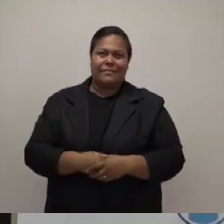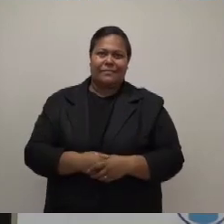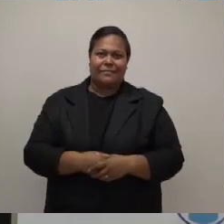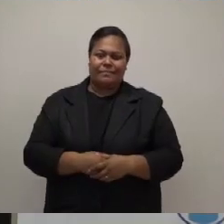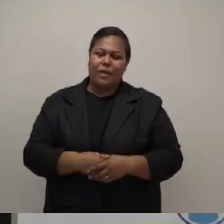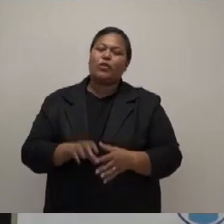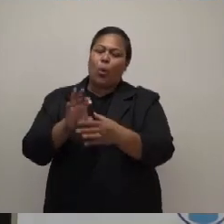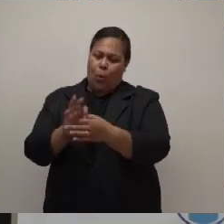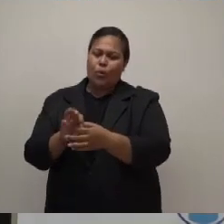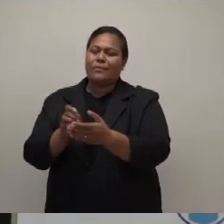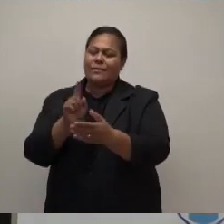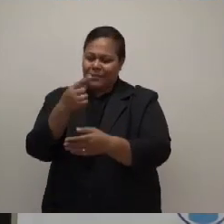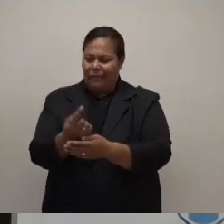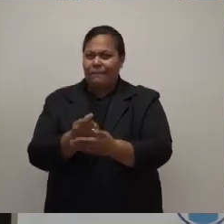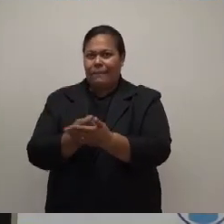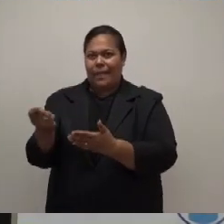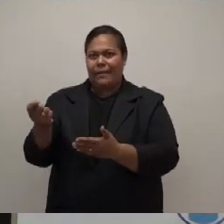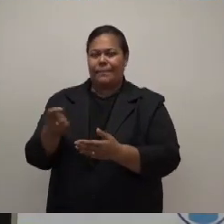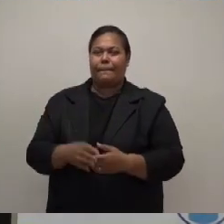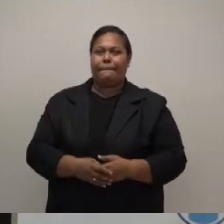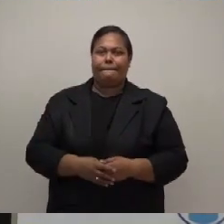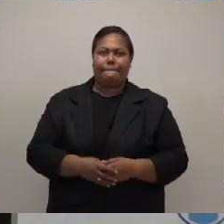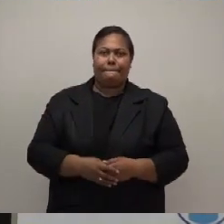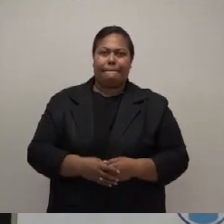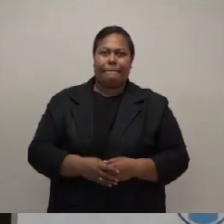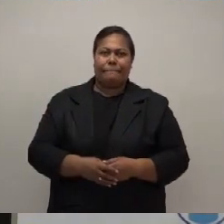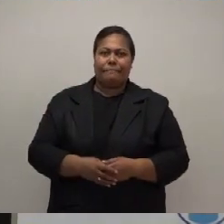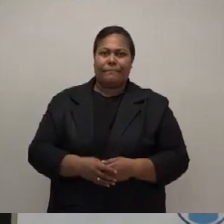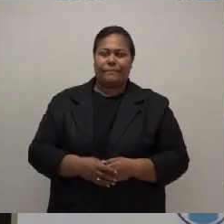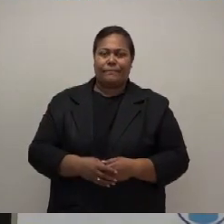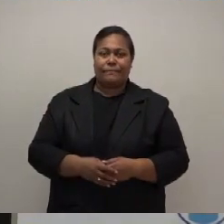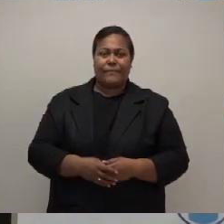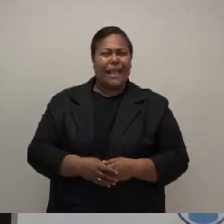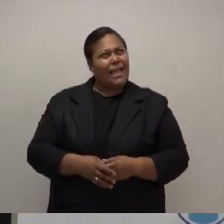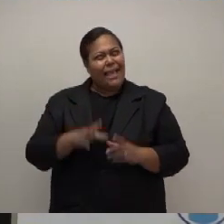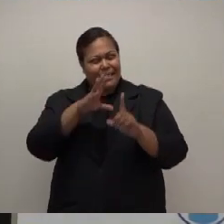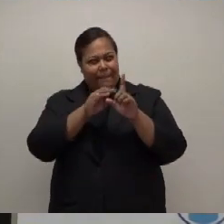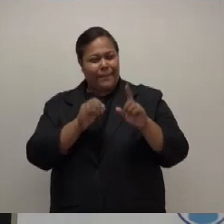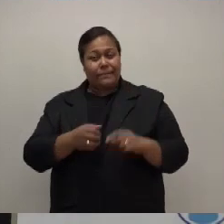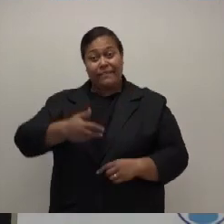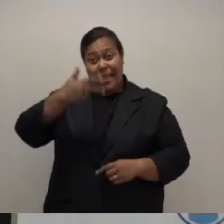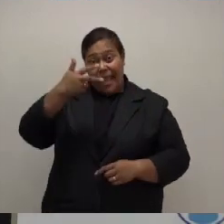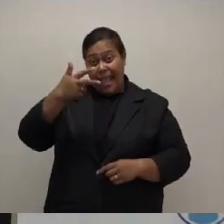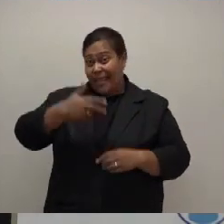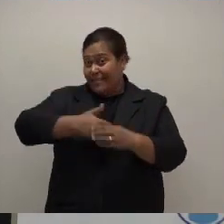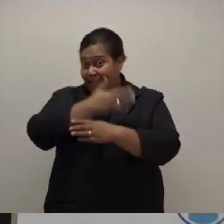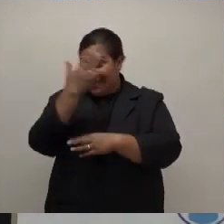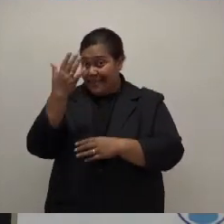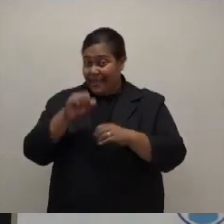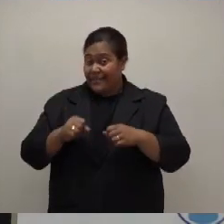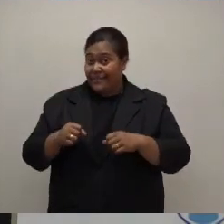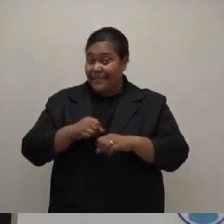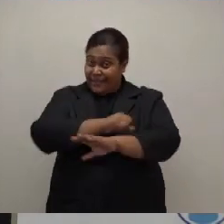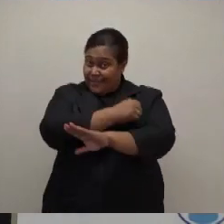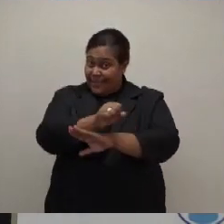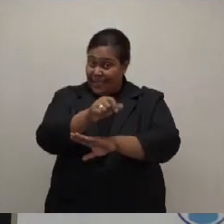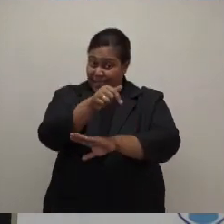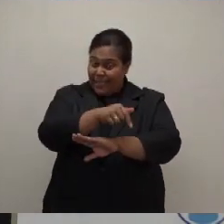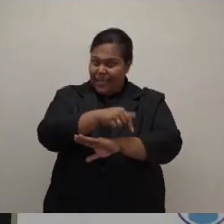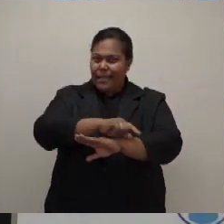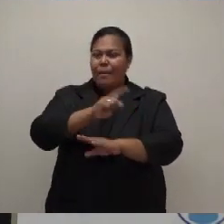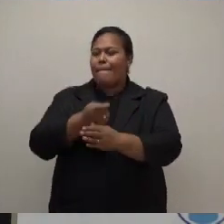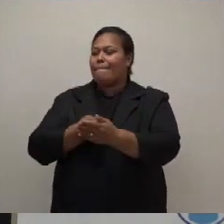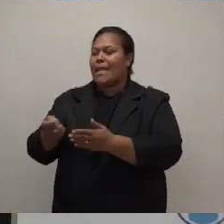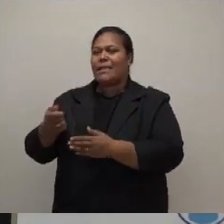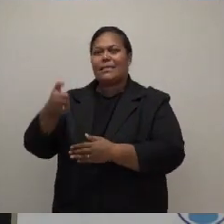cost. So, say they spend 8 days alone at sea, they will then be required to pay for 6 days of quarantine